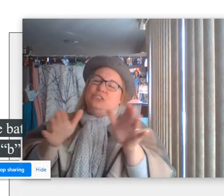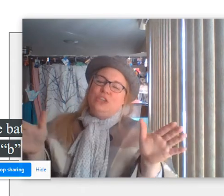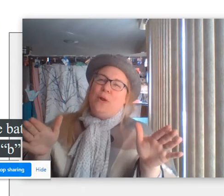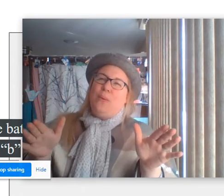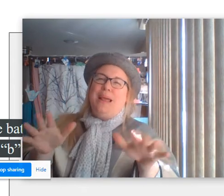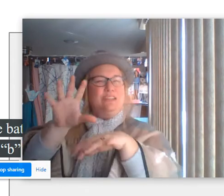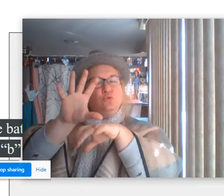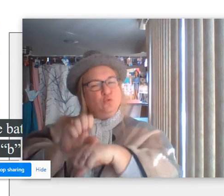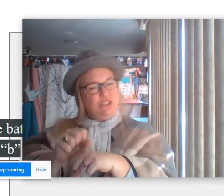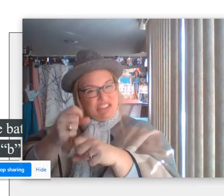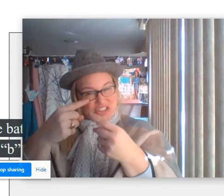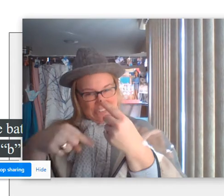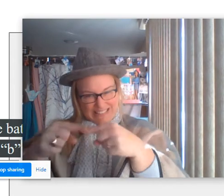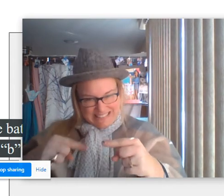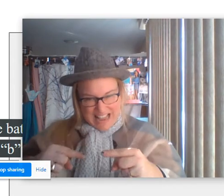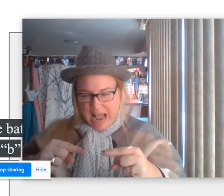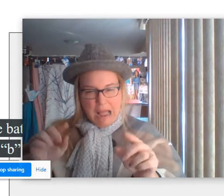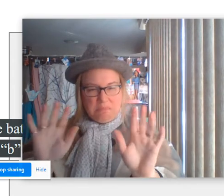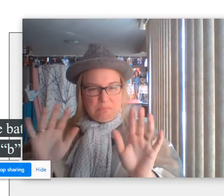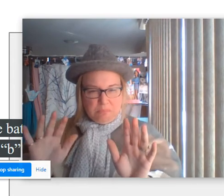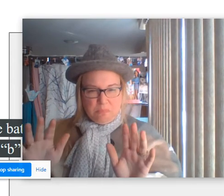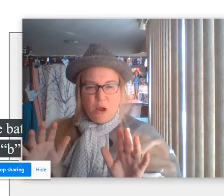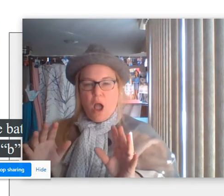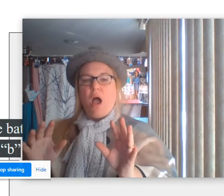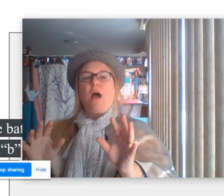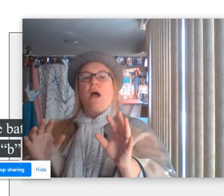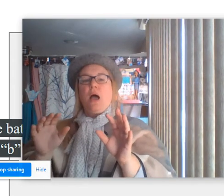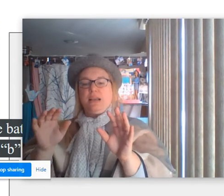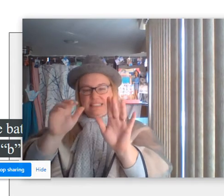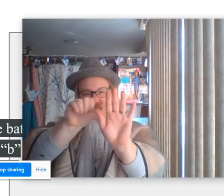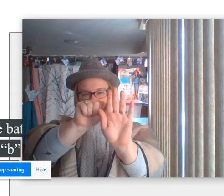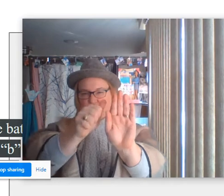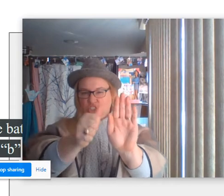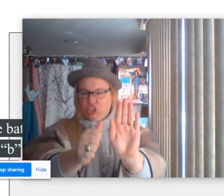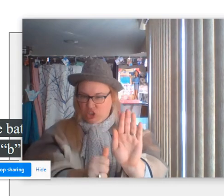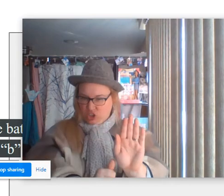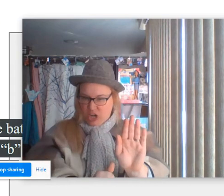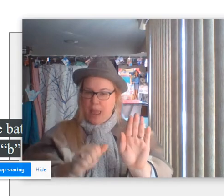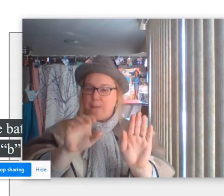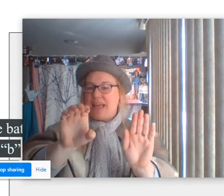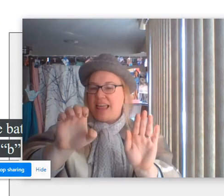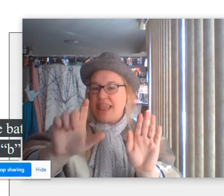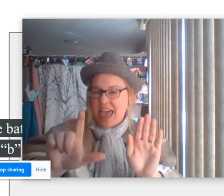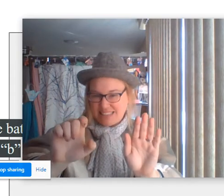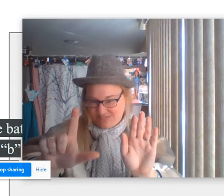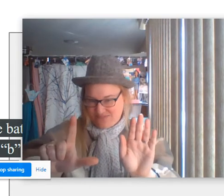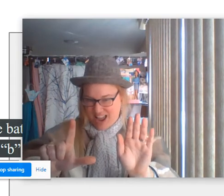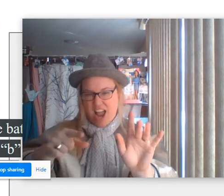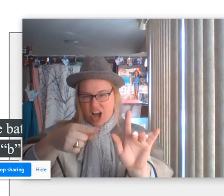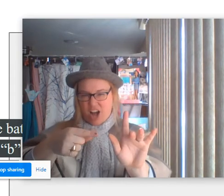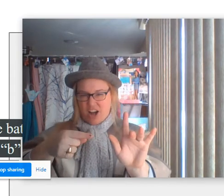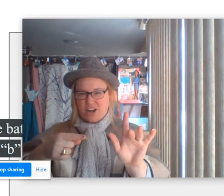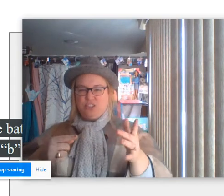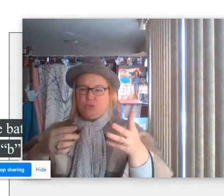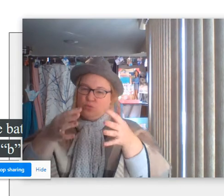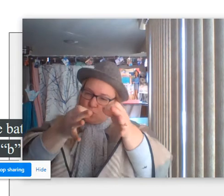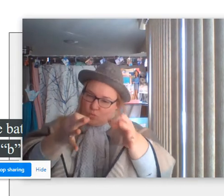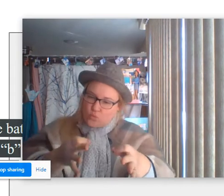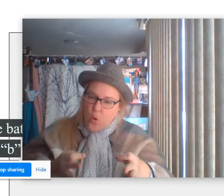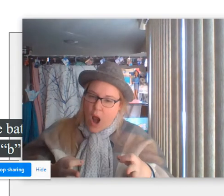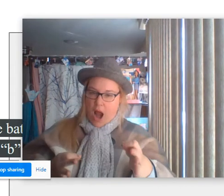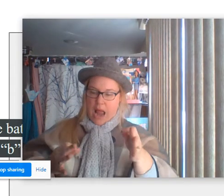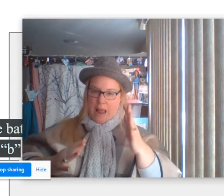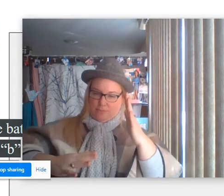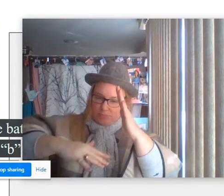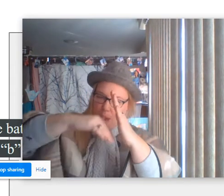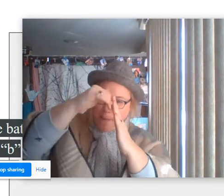don't use traditional signs. It's more, again, a hand-shaped classifier game. There is a catch.